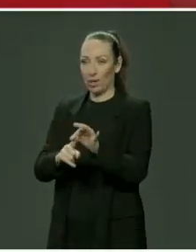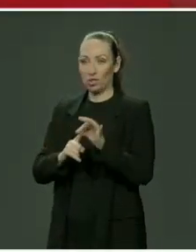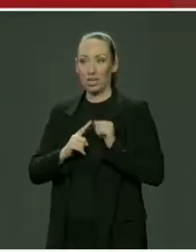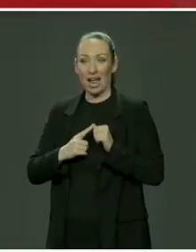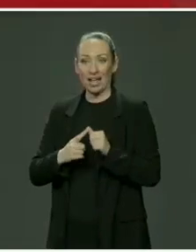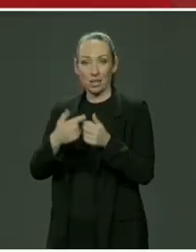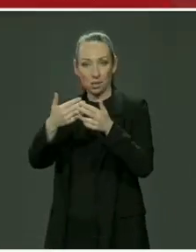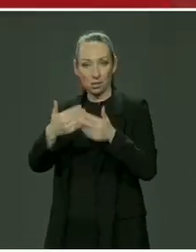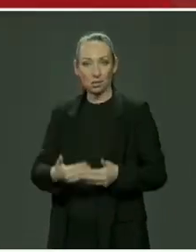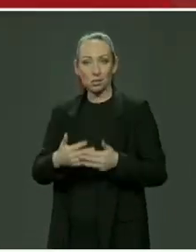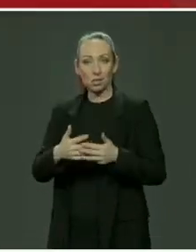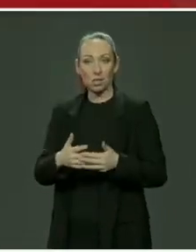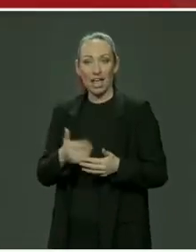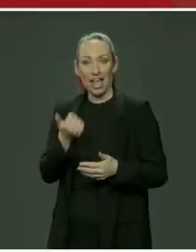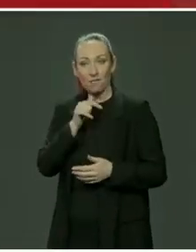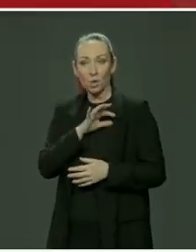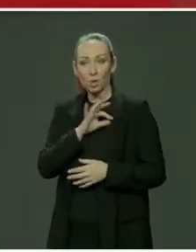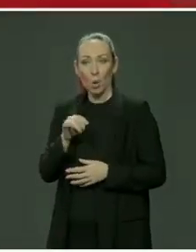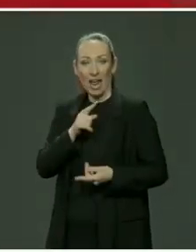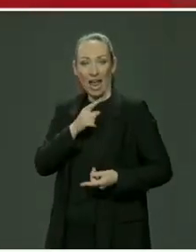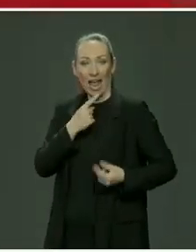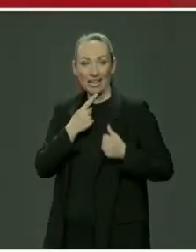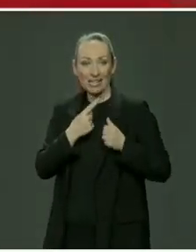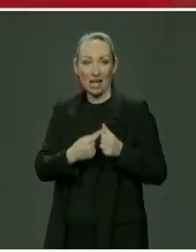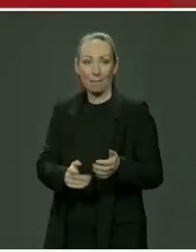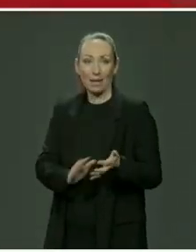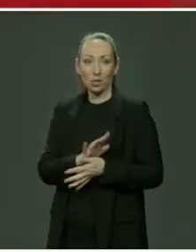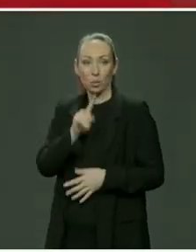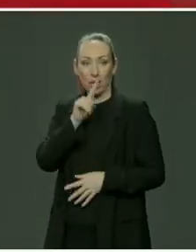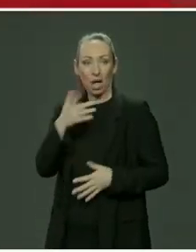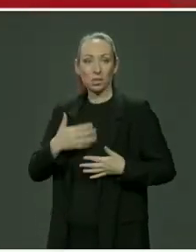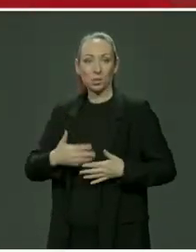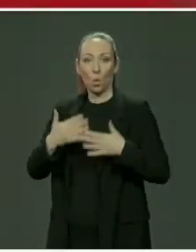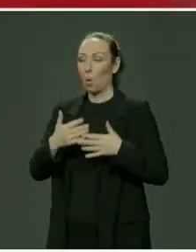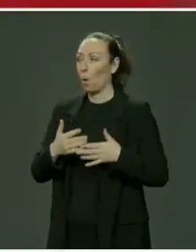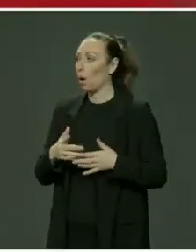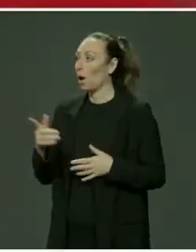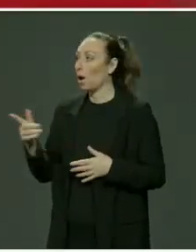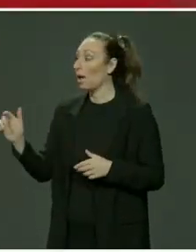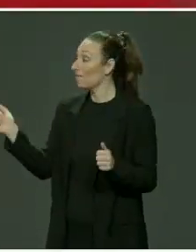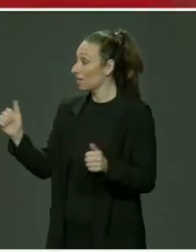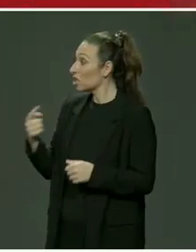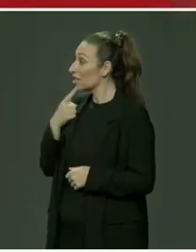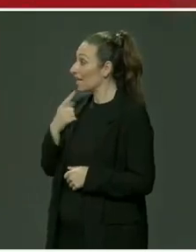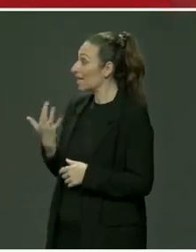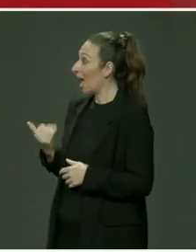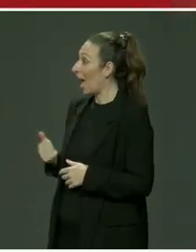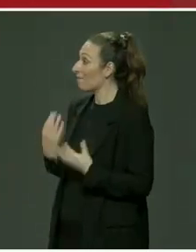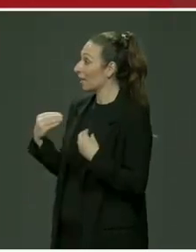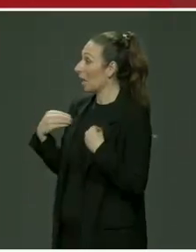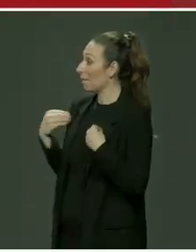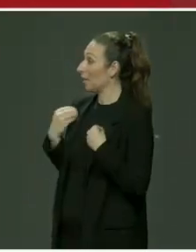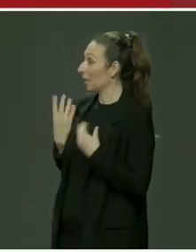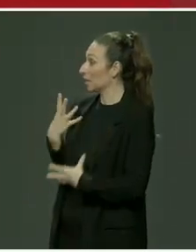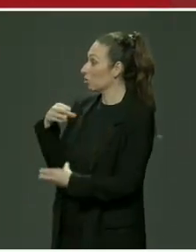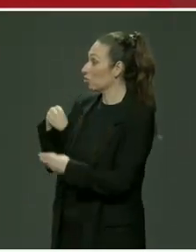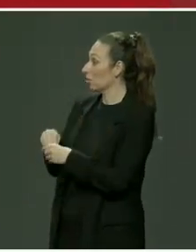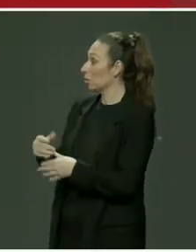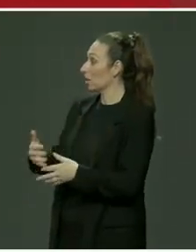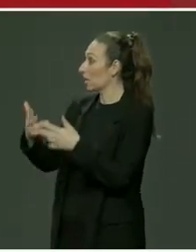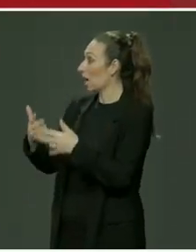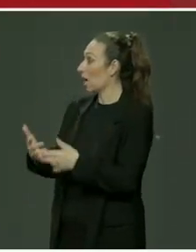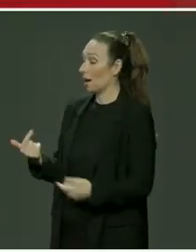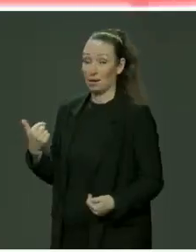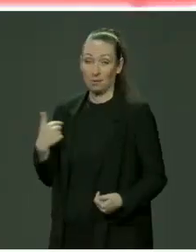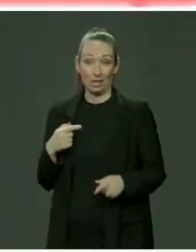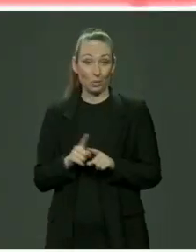don't score. So I'll have to. It does say company contribution to the data. So to what level, I don't know. Yeah, and I don't either.